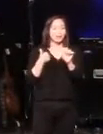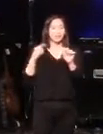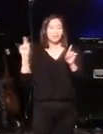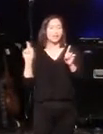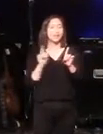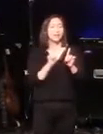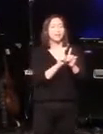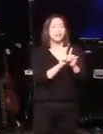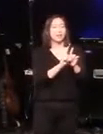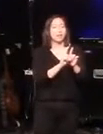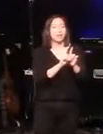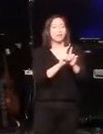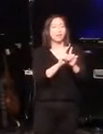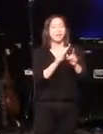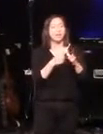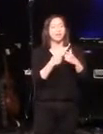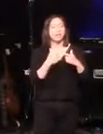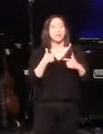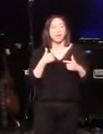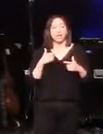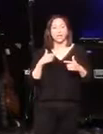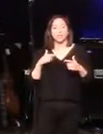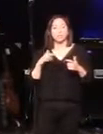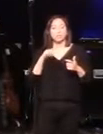I put it on the credit card. Do you understand what I'm saying?